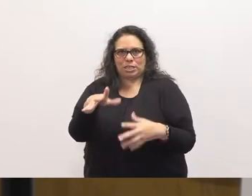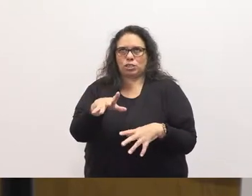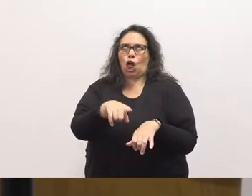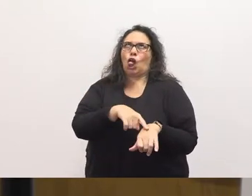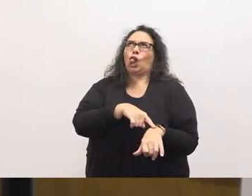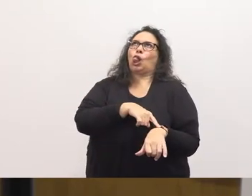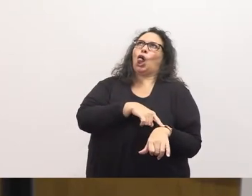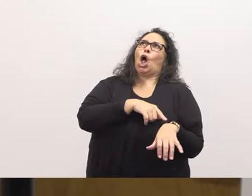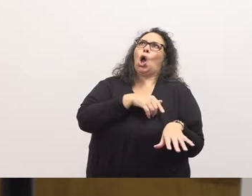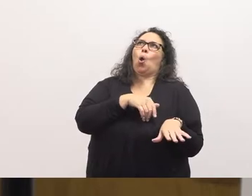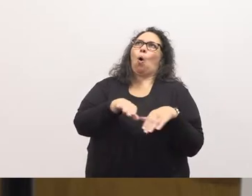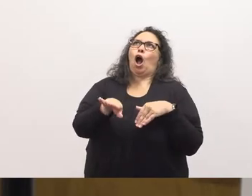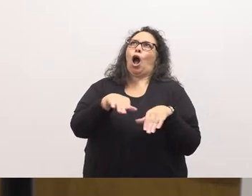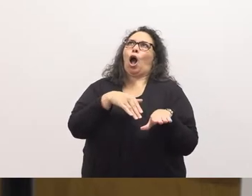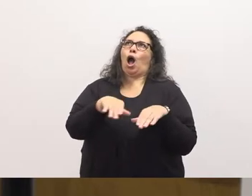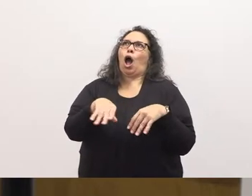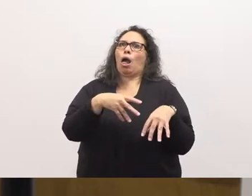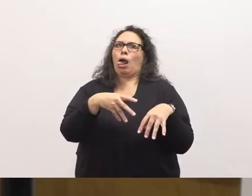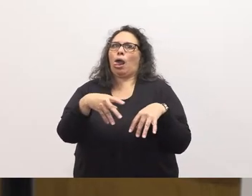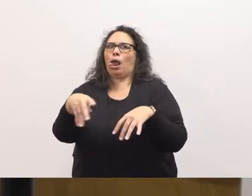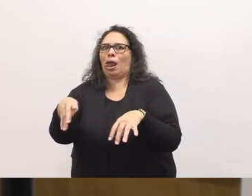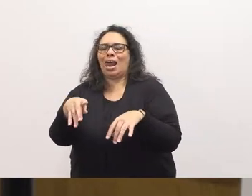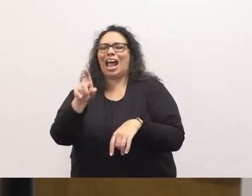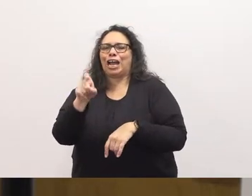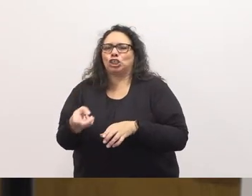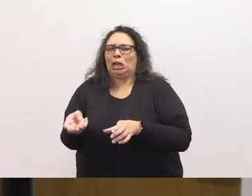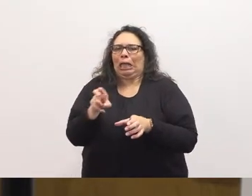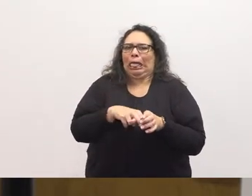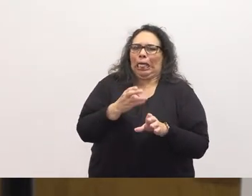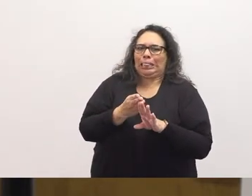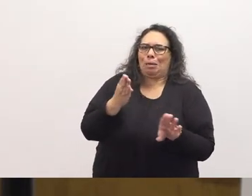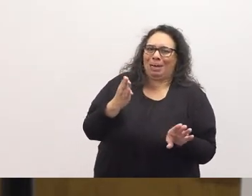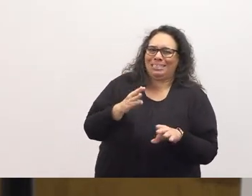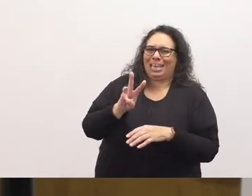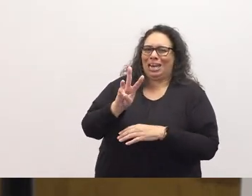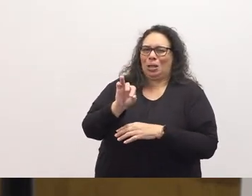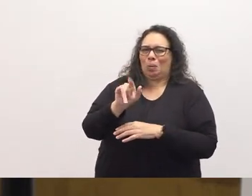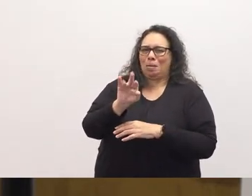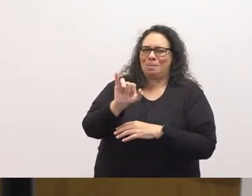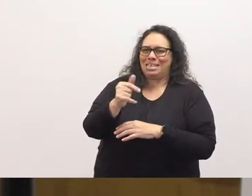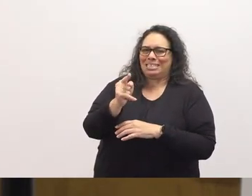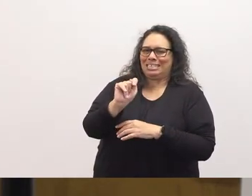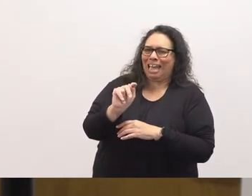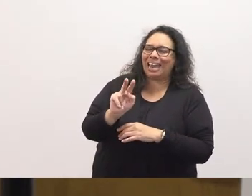long walk, let me tell you. I probably should have hopped in the bus like a lot of other people, but I missed out.